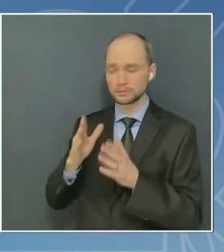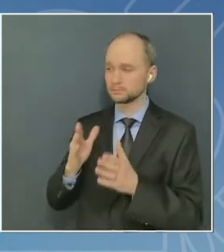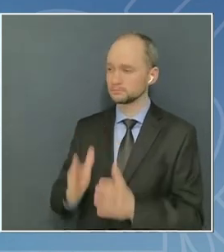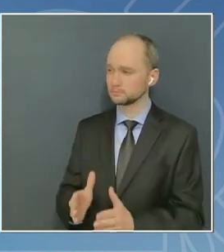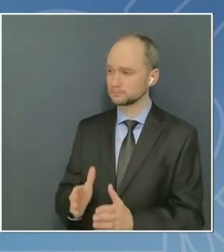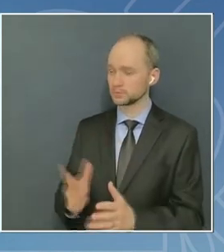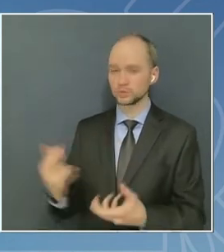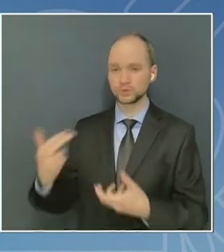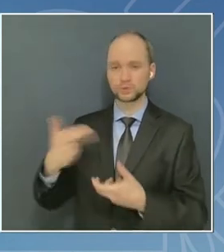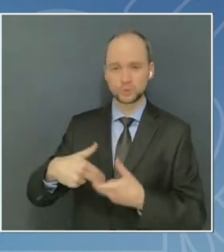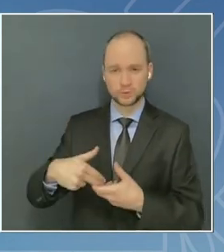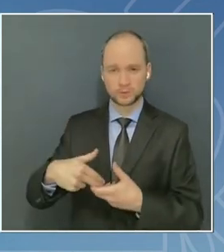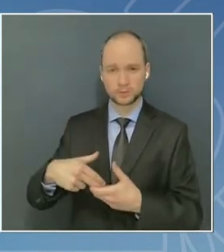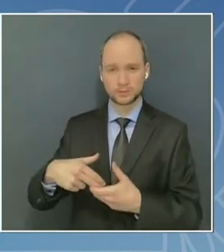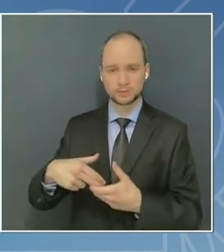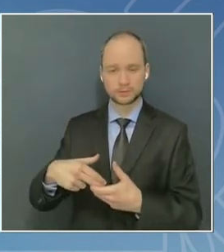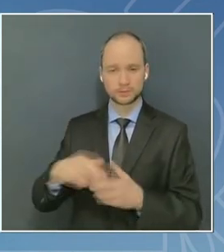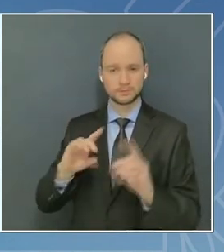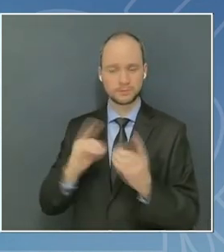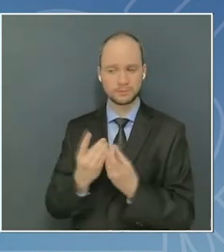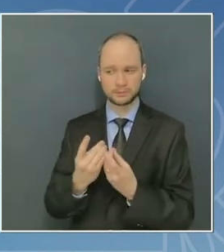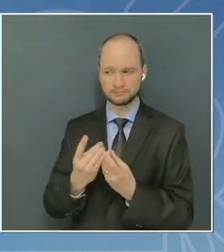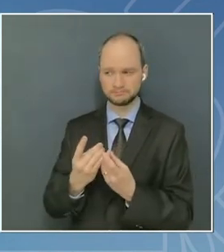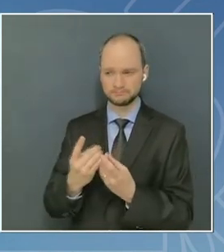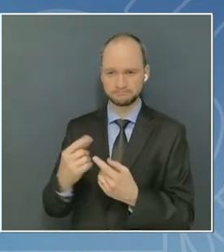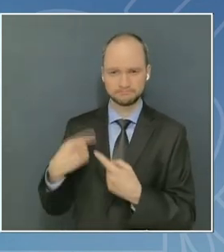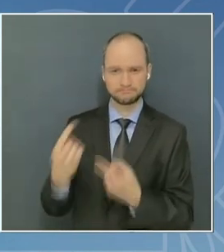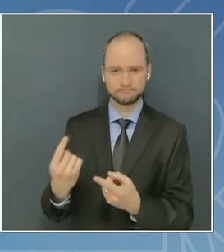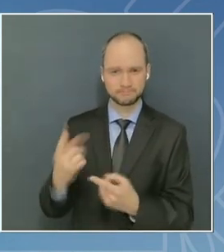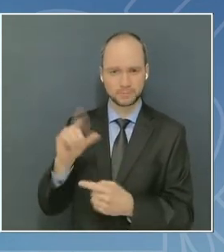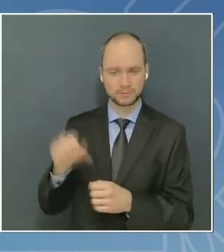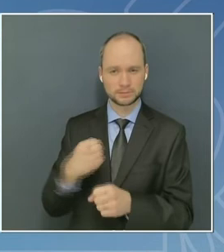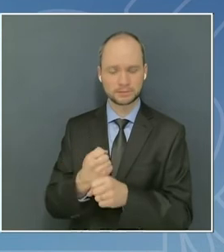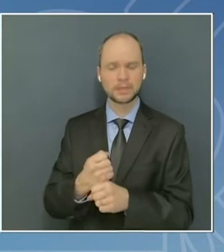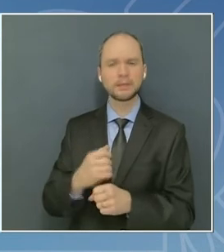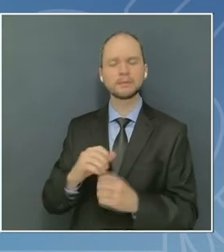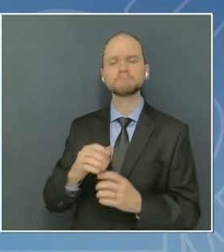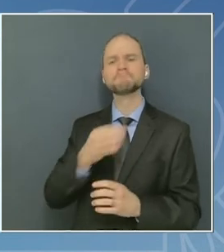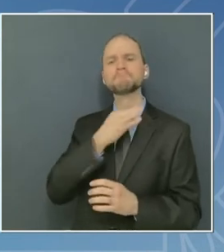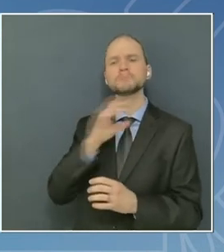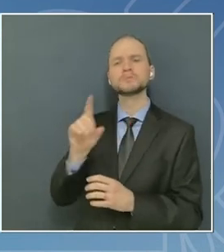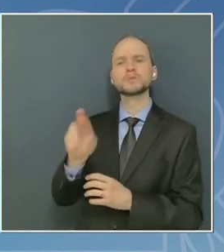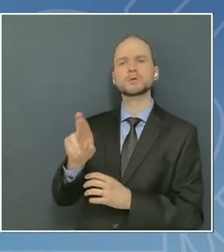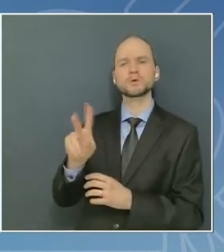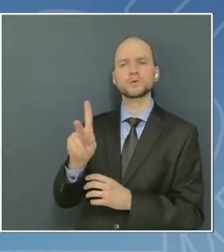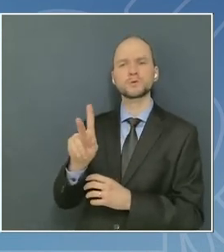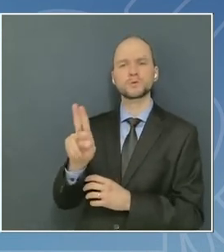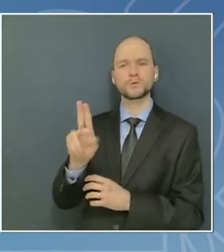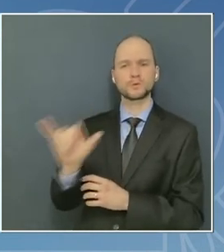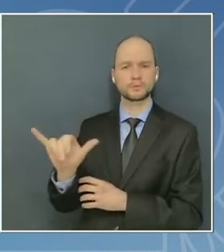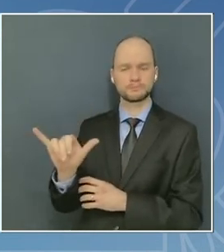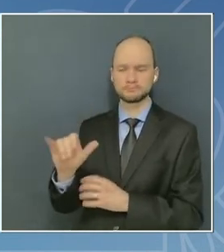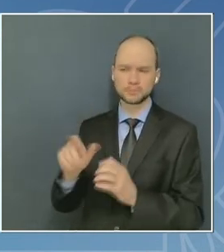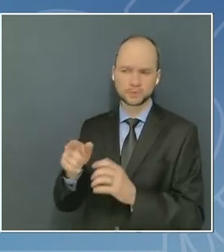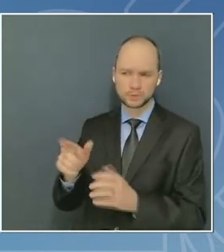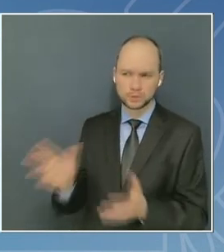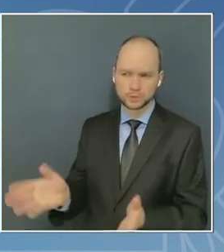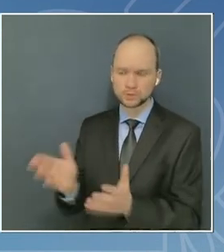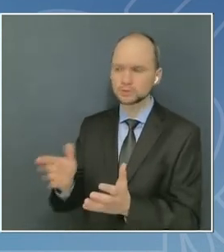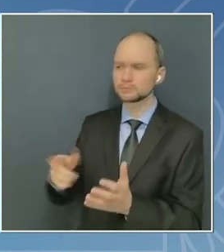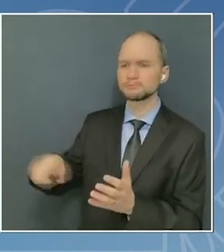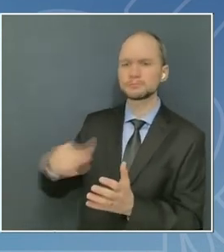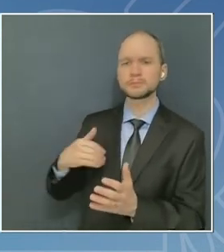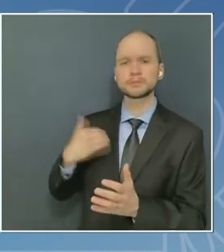For Dr. Quay, how would you encourage the younger generation of Southeast Asian Americans to consider a career in public